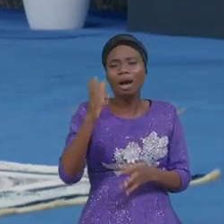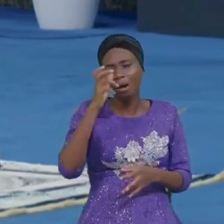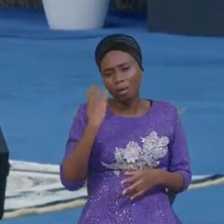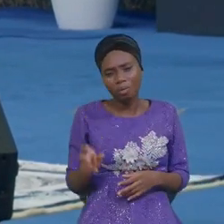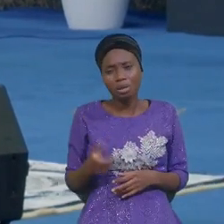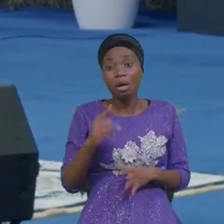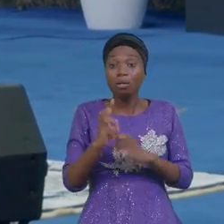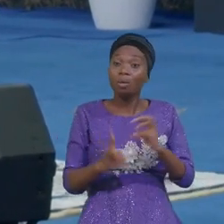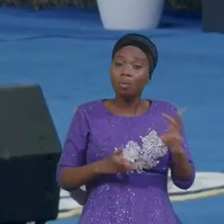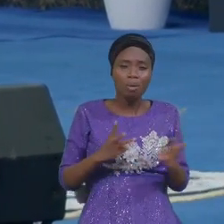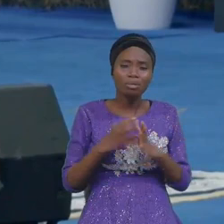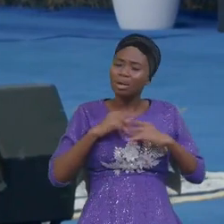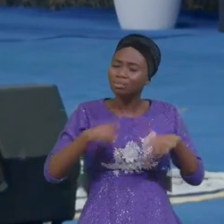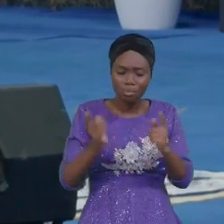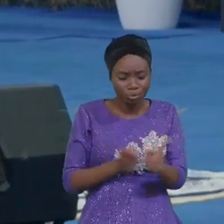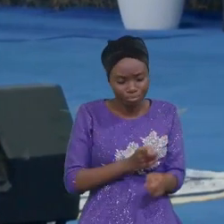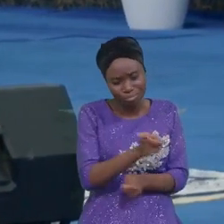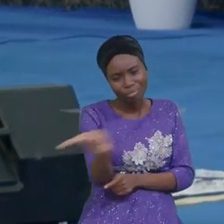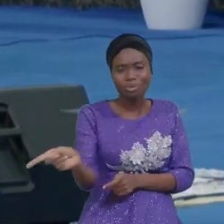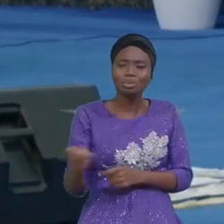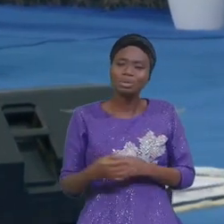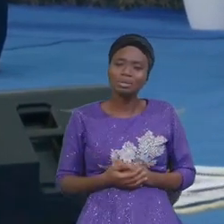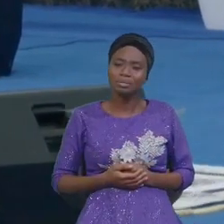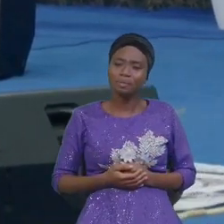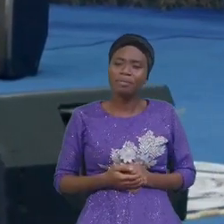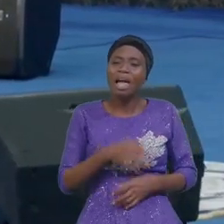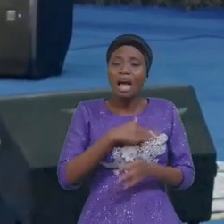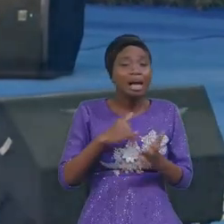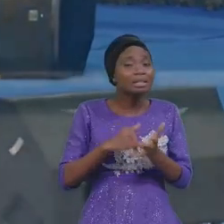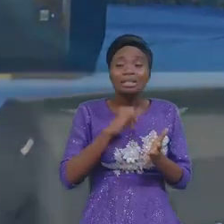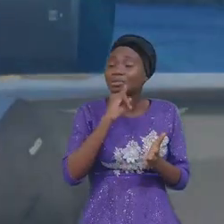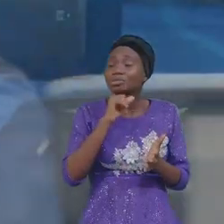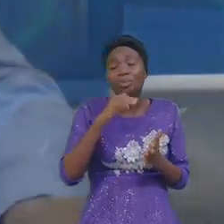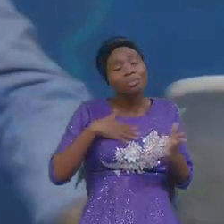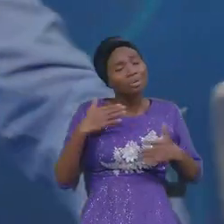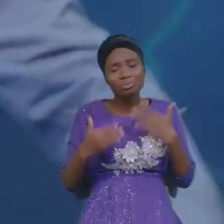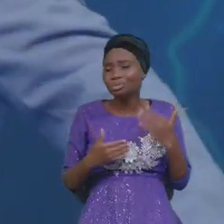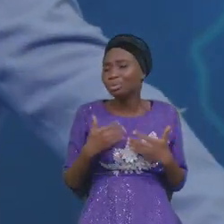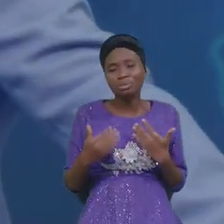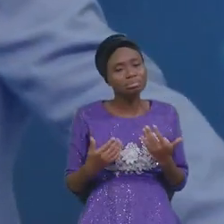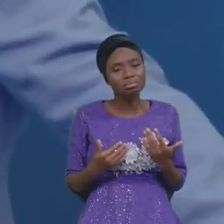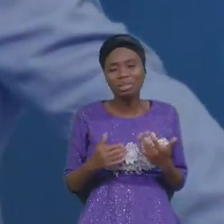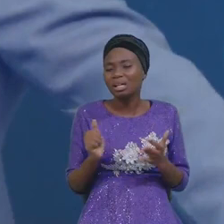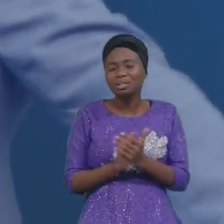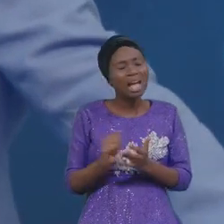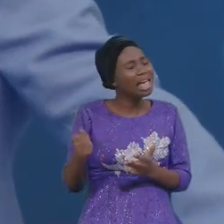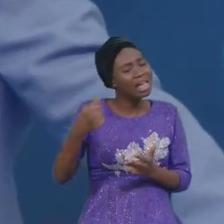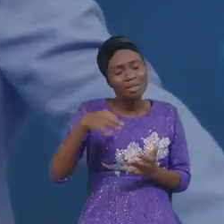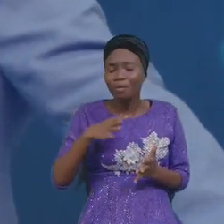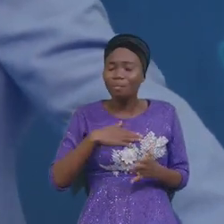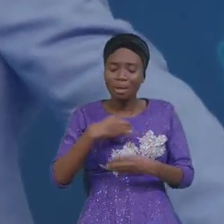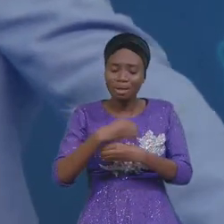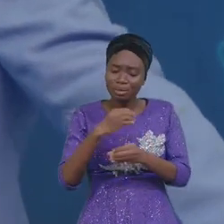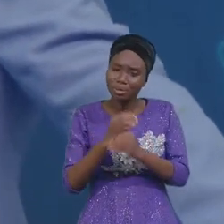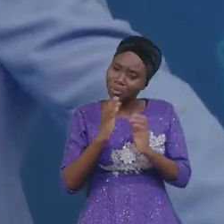world has gone astray. And it's not my joy that any of my creatures,